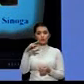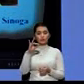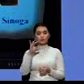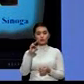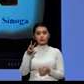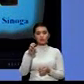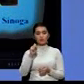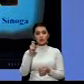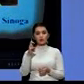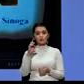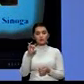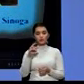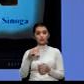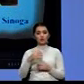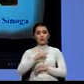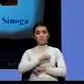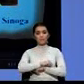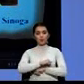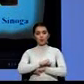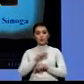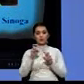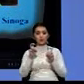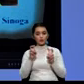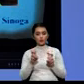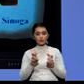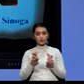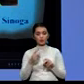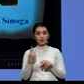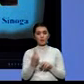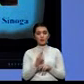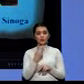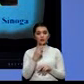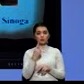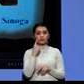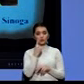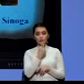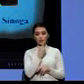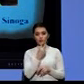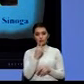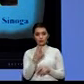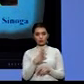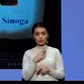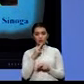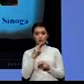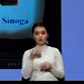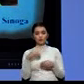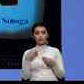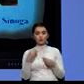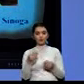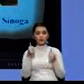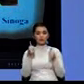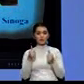Mahmud G'aznadagi qasrning boloxonasida o'tirib, birdan ko'zi kimga tushdi? E'tibor